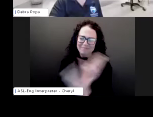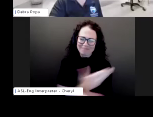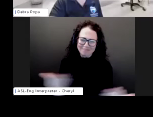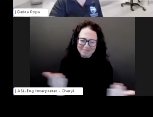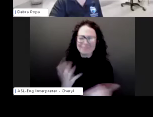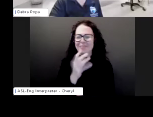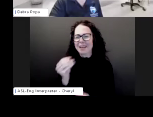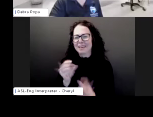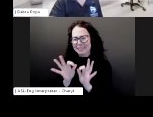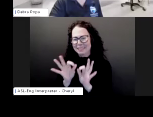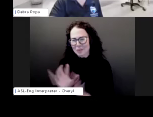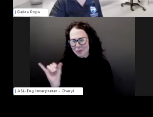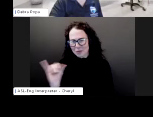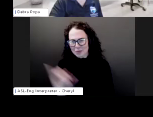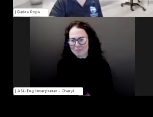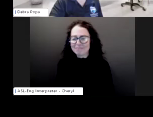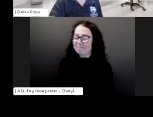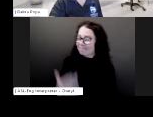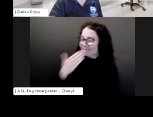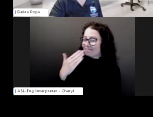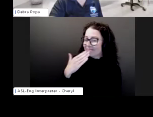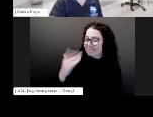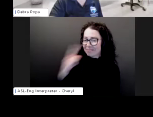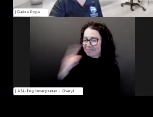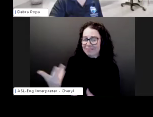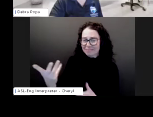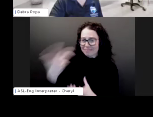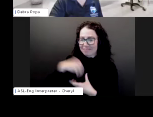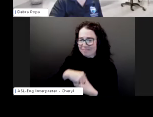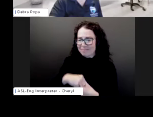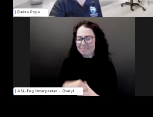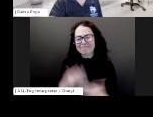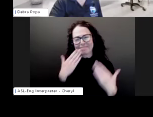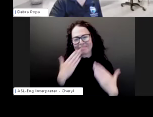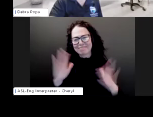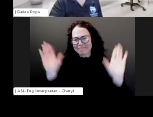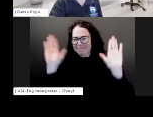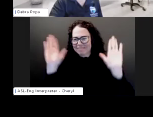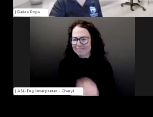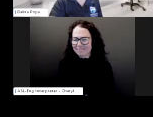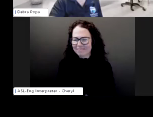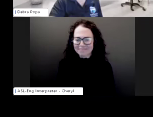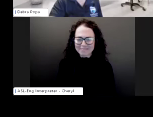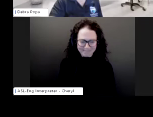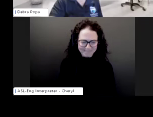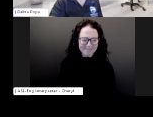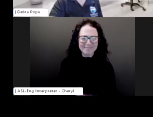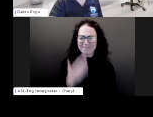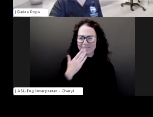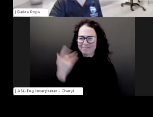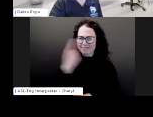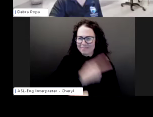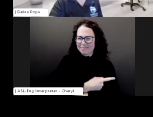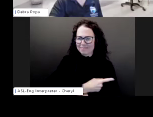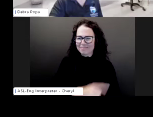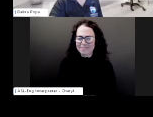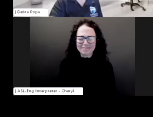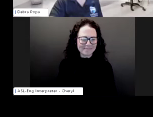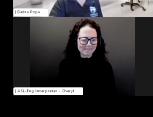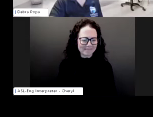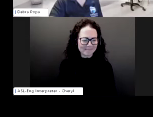Thanks for having us. That's great. Thanks so much, everybody. Thank you. Bye. Have a good day. Thanks.